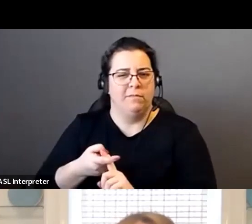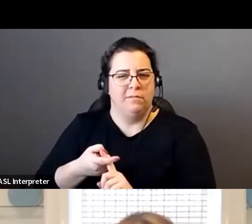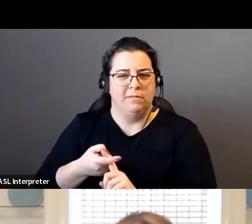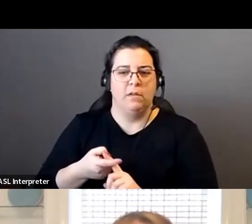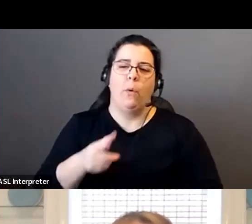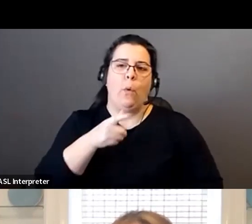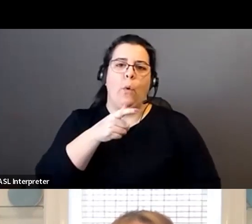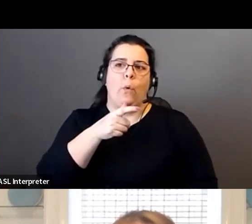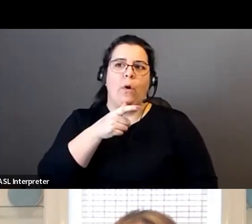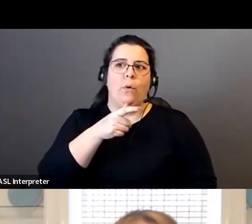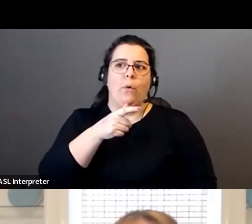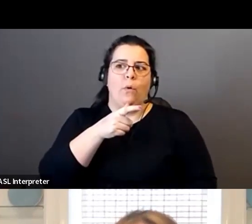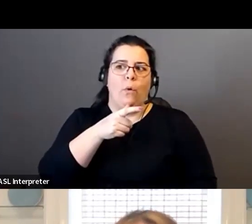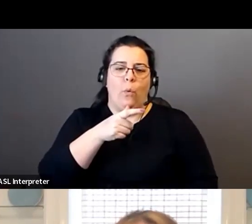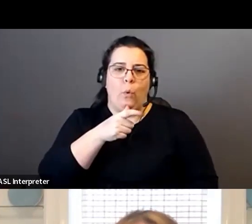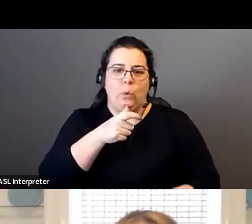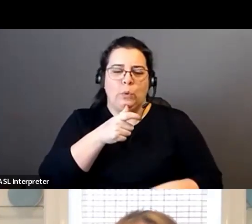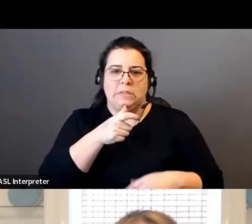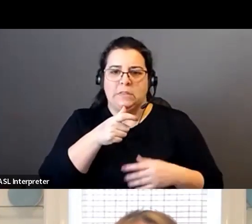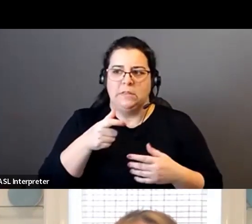I want to make sure that